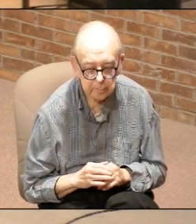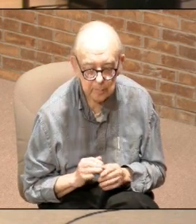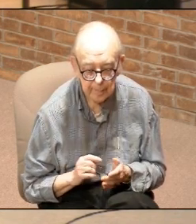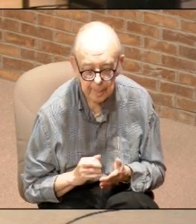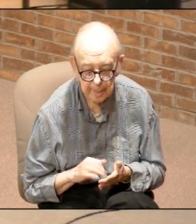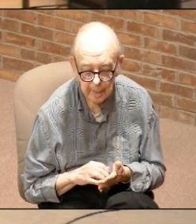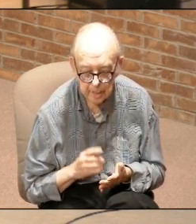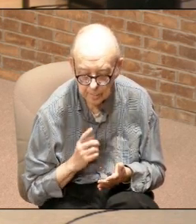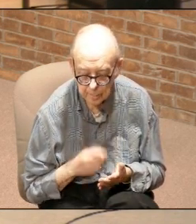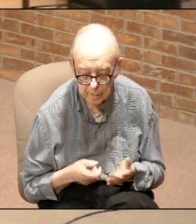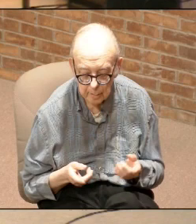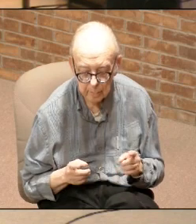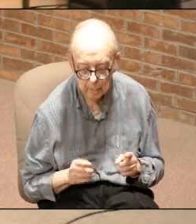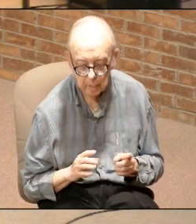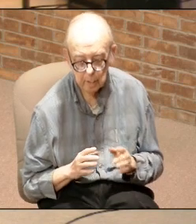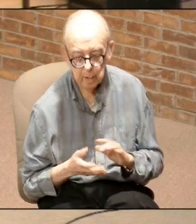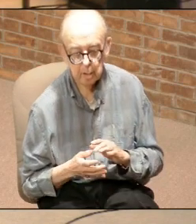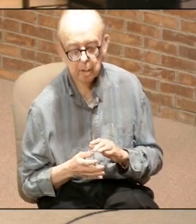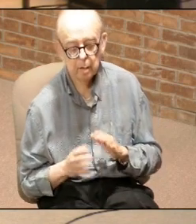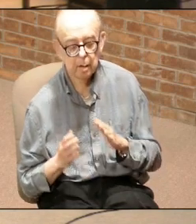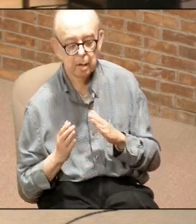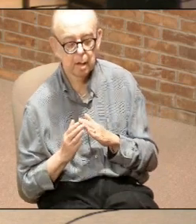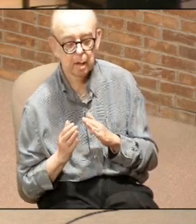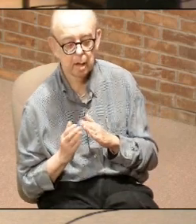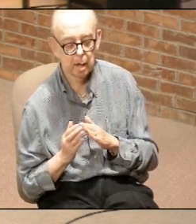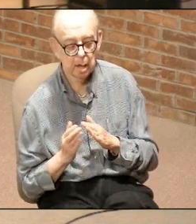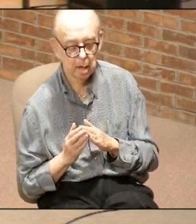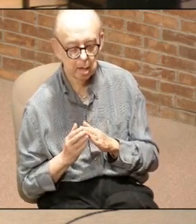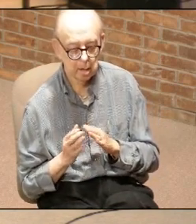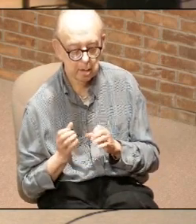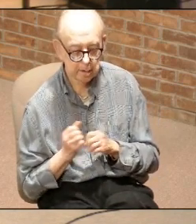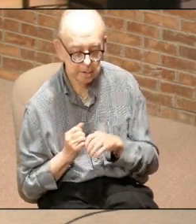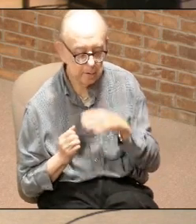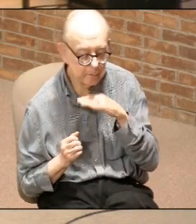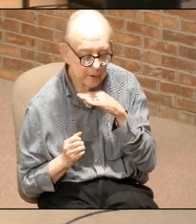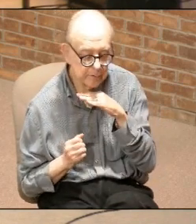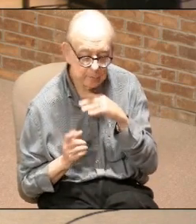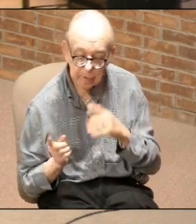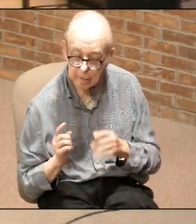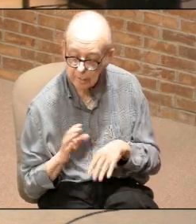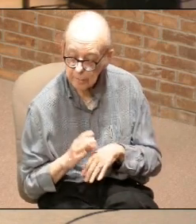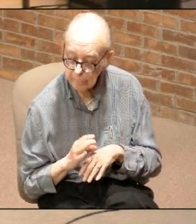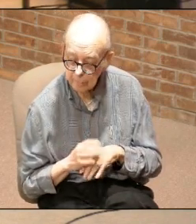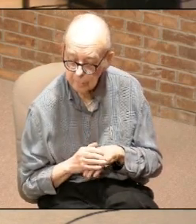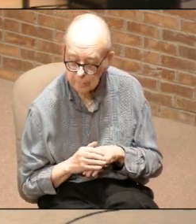happens it becomes a community but it can get messy even in the church